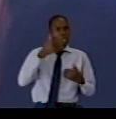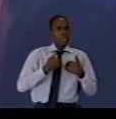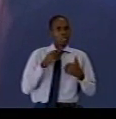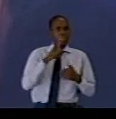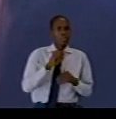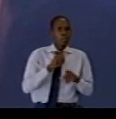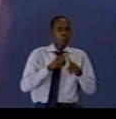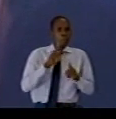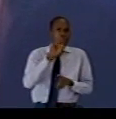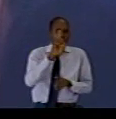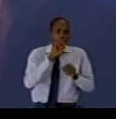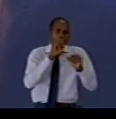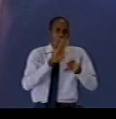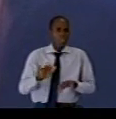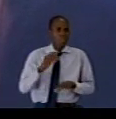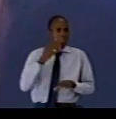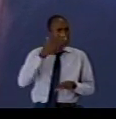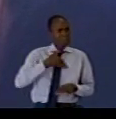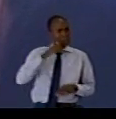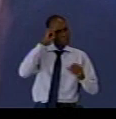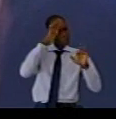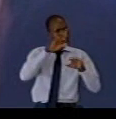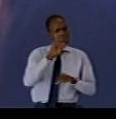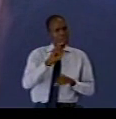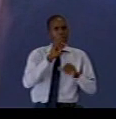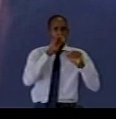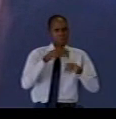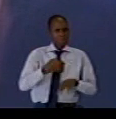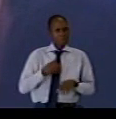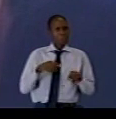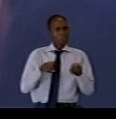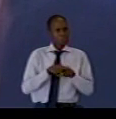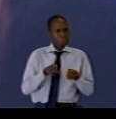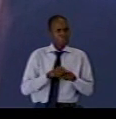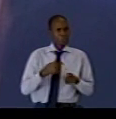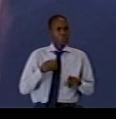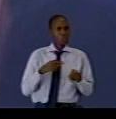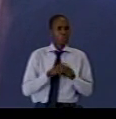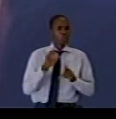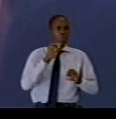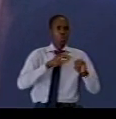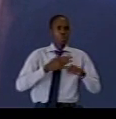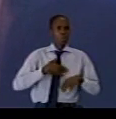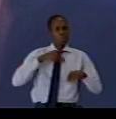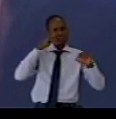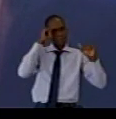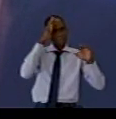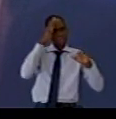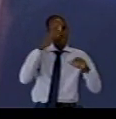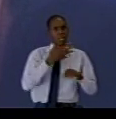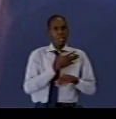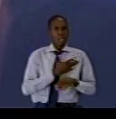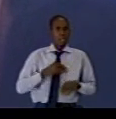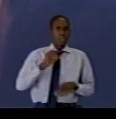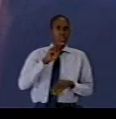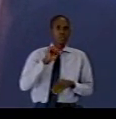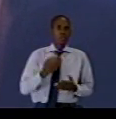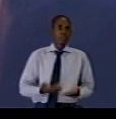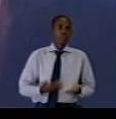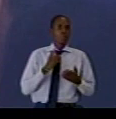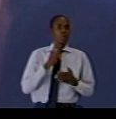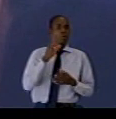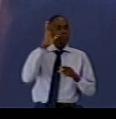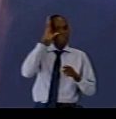Hast thou but one blessing, my father? Bless me, even me also, O my father. And Esau lifted up